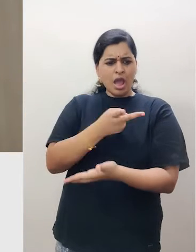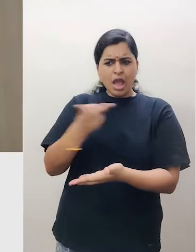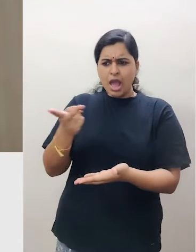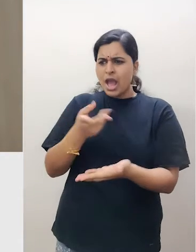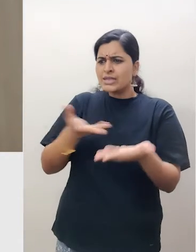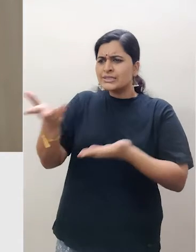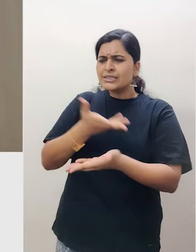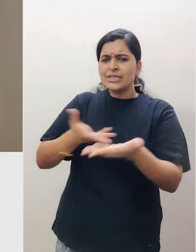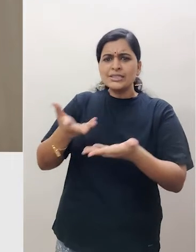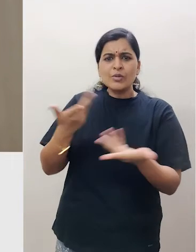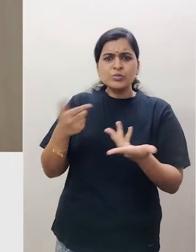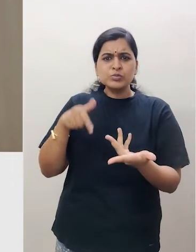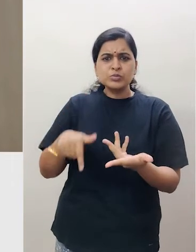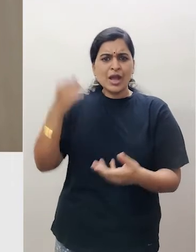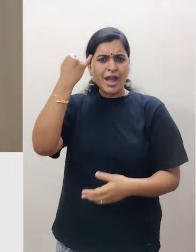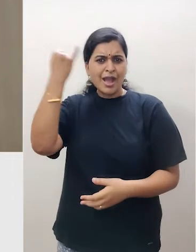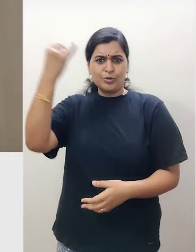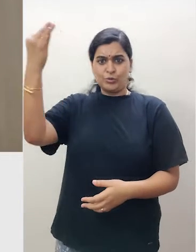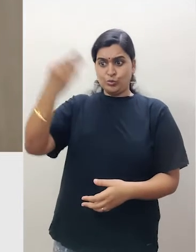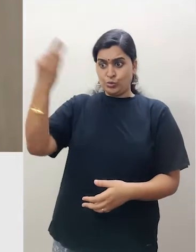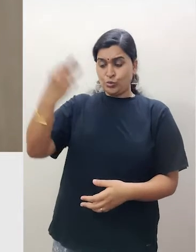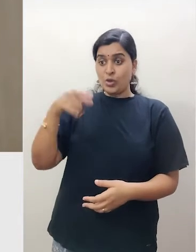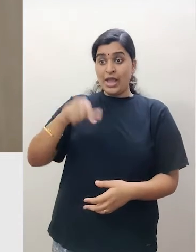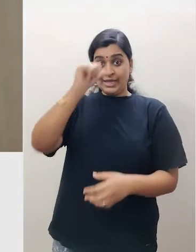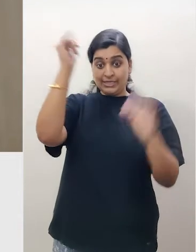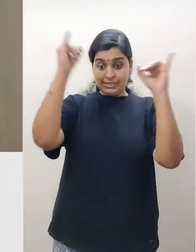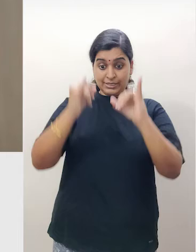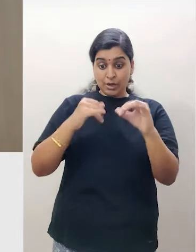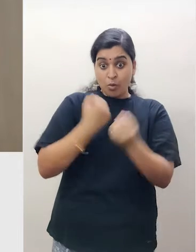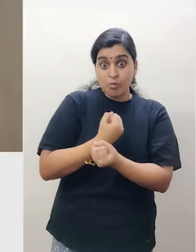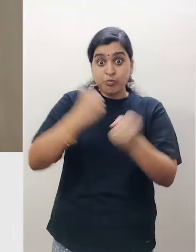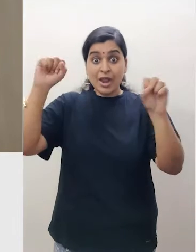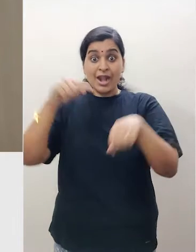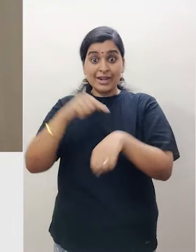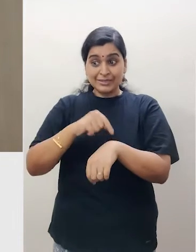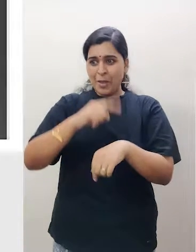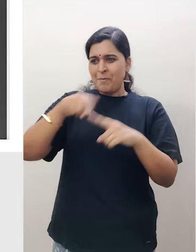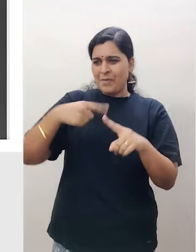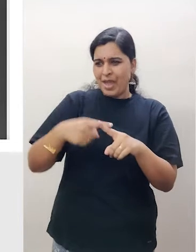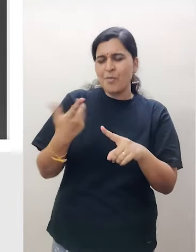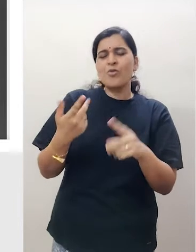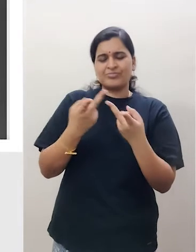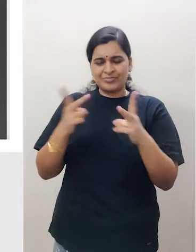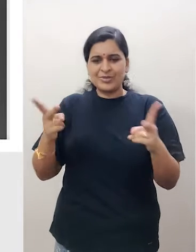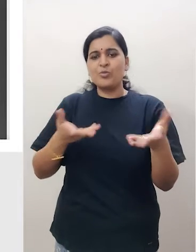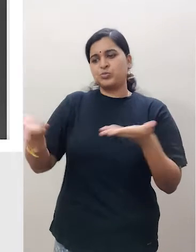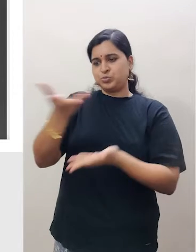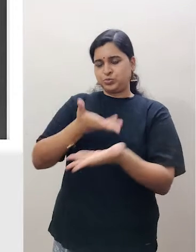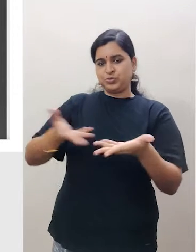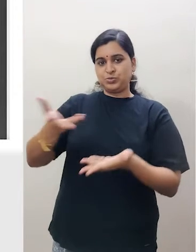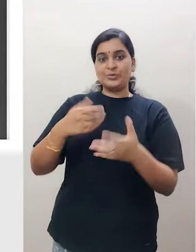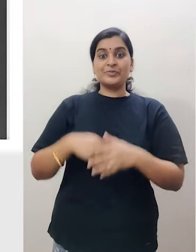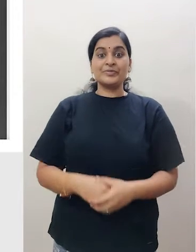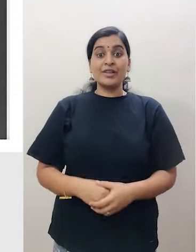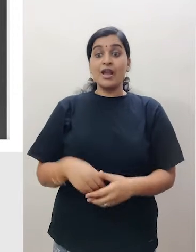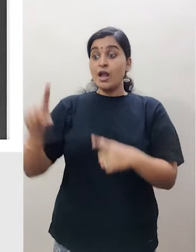modernity, post-colonial identity, and interpretations of artwork titles. Jyoti Bhatt, the man